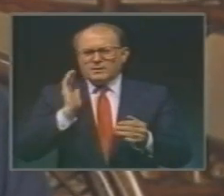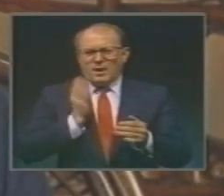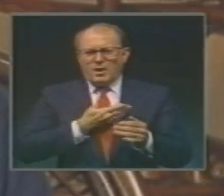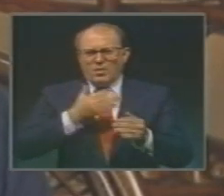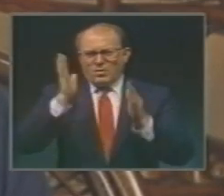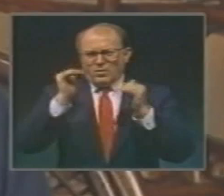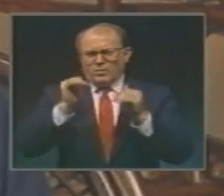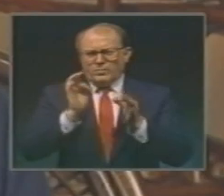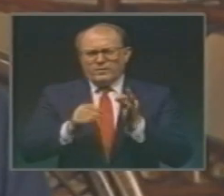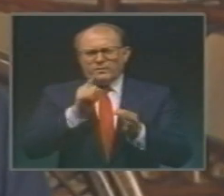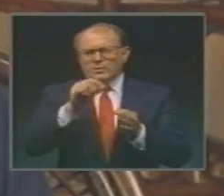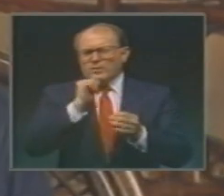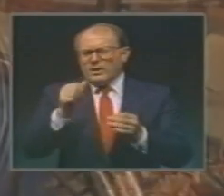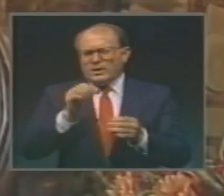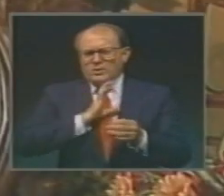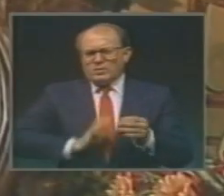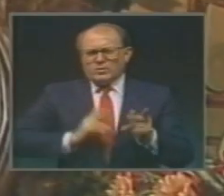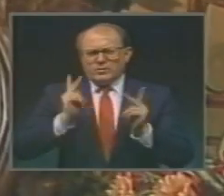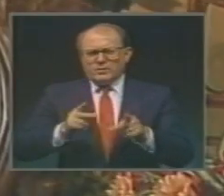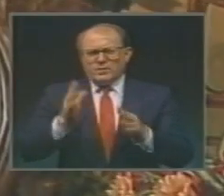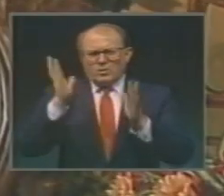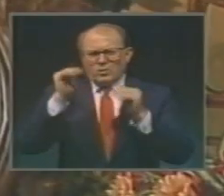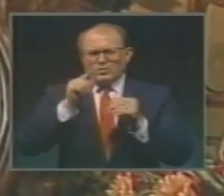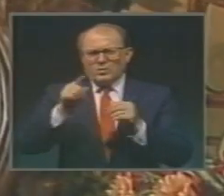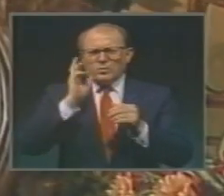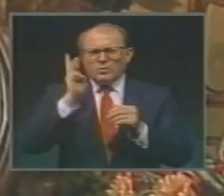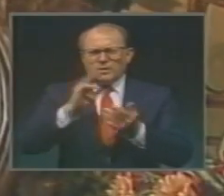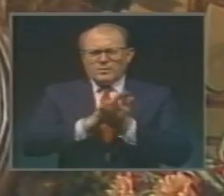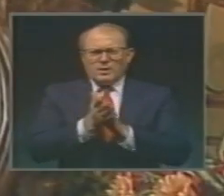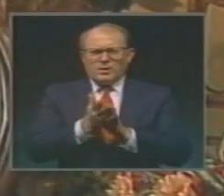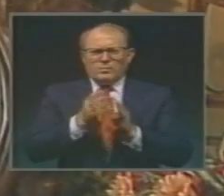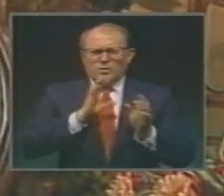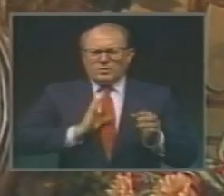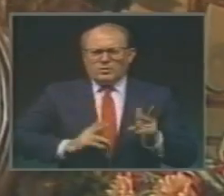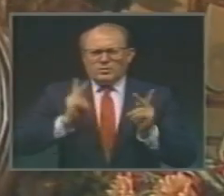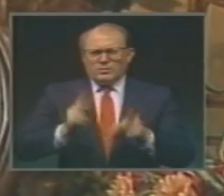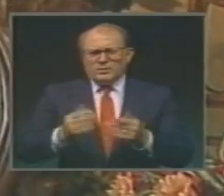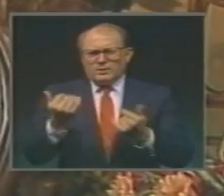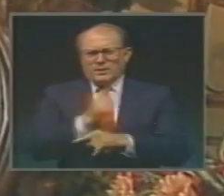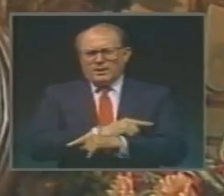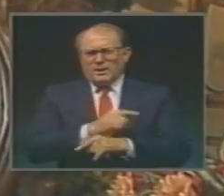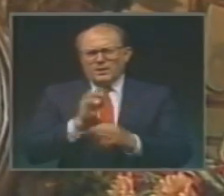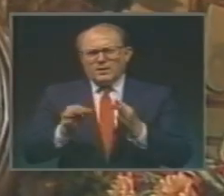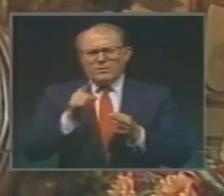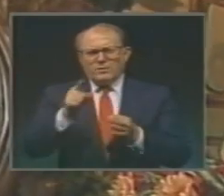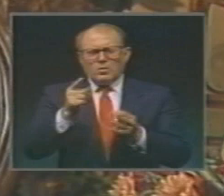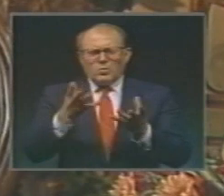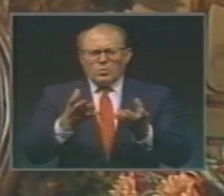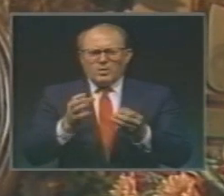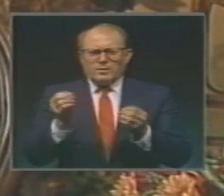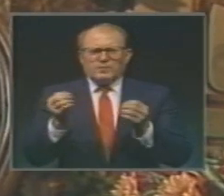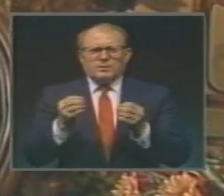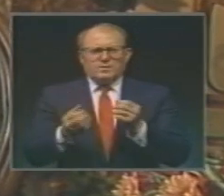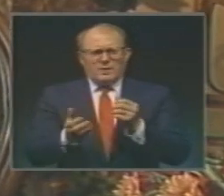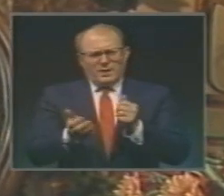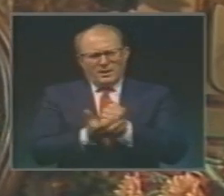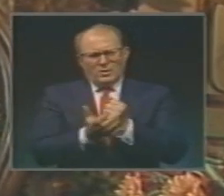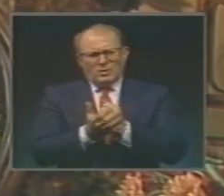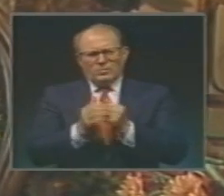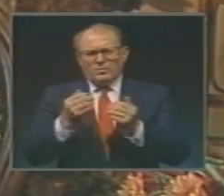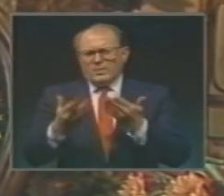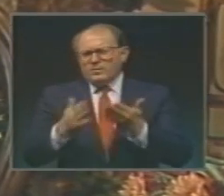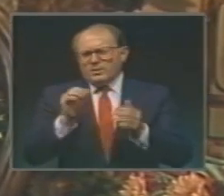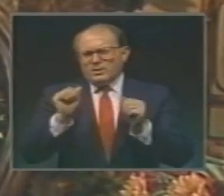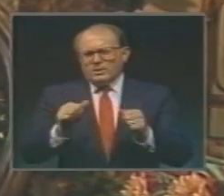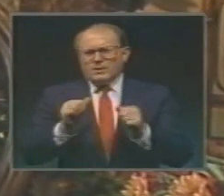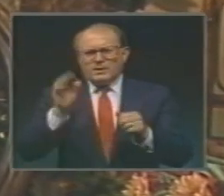become so today. If you'd like to study it further, let us hear from you. Perhaps we can study by correspondence, or maybe